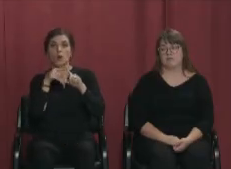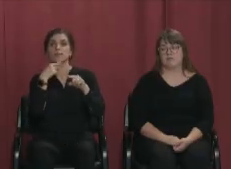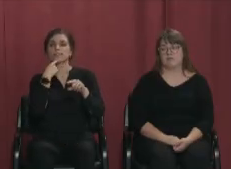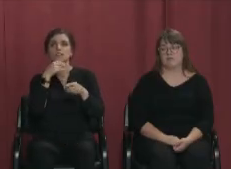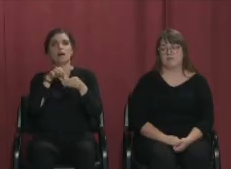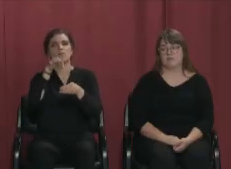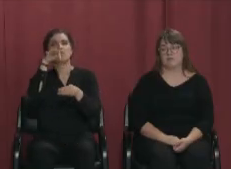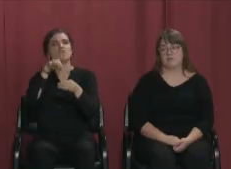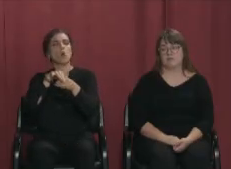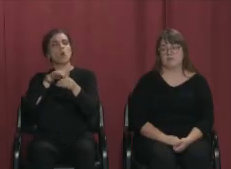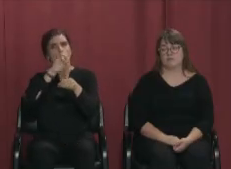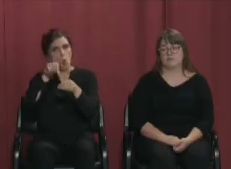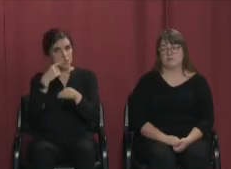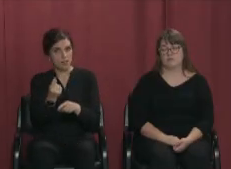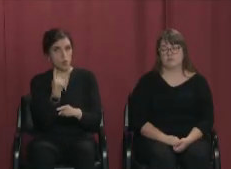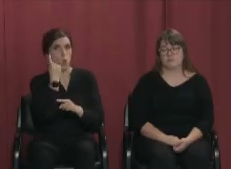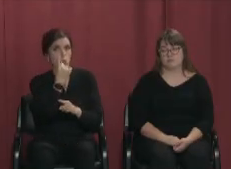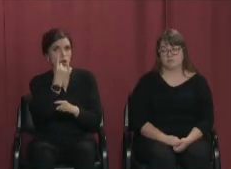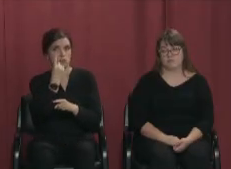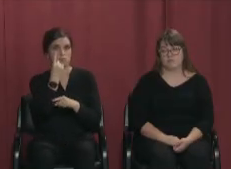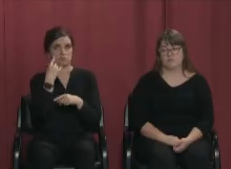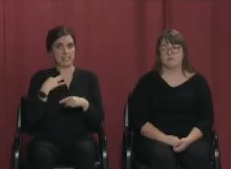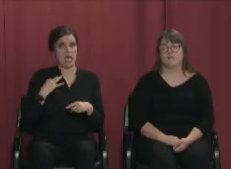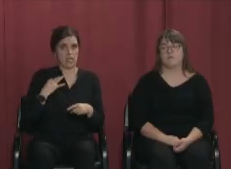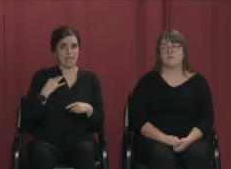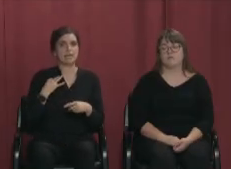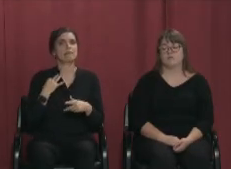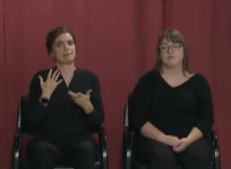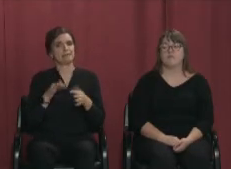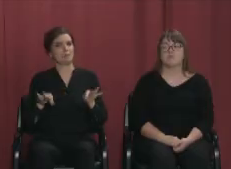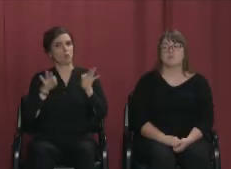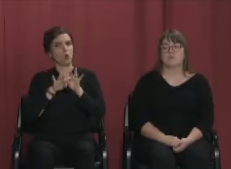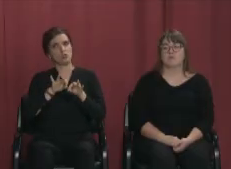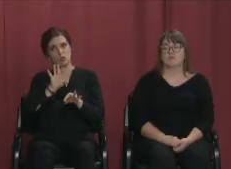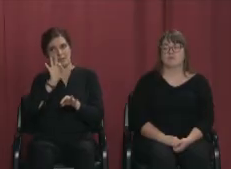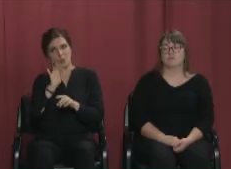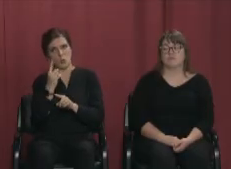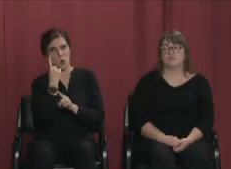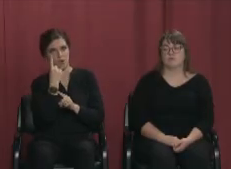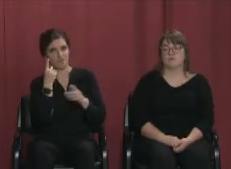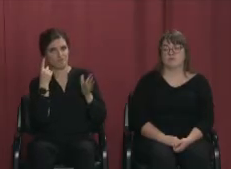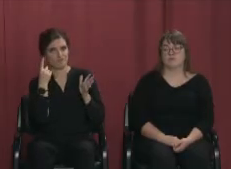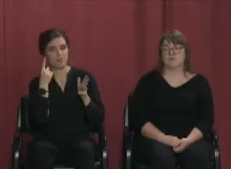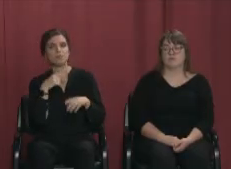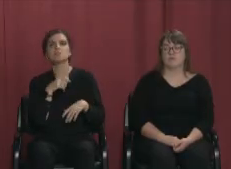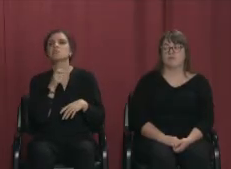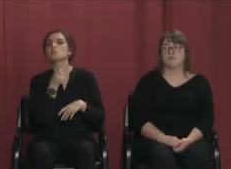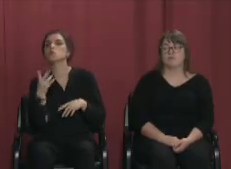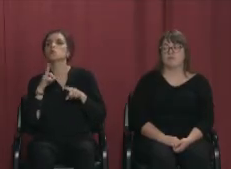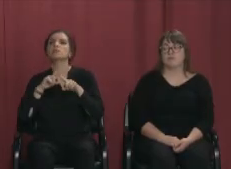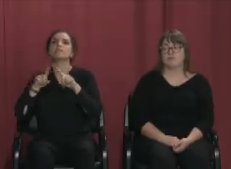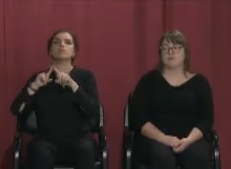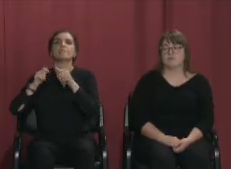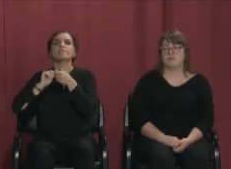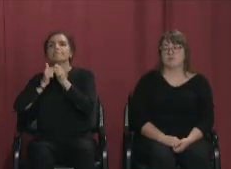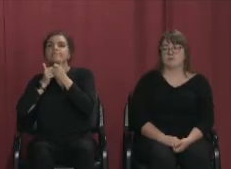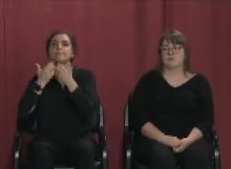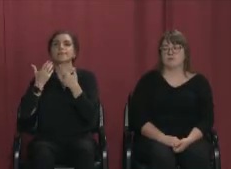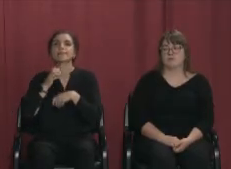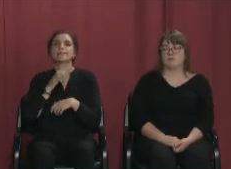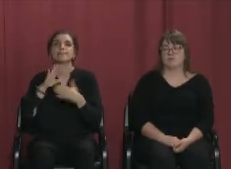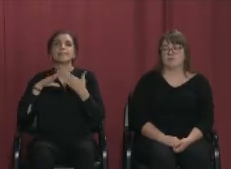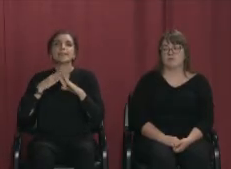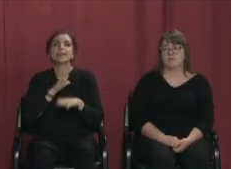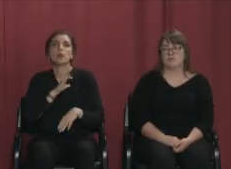make sure you only vote for one. Now, there are a couple races in mostly your city councils or your townships. Right. Sometimes it